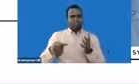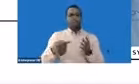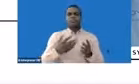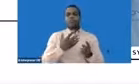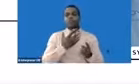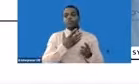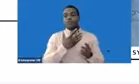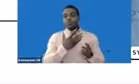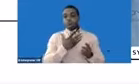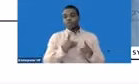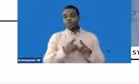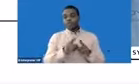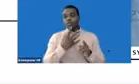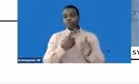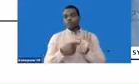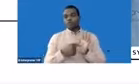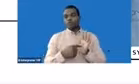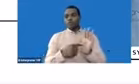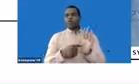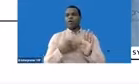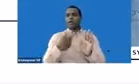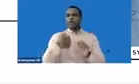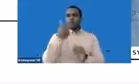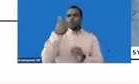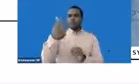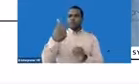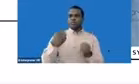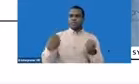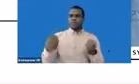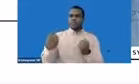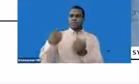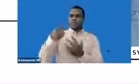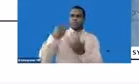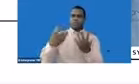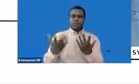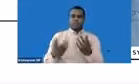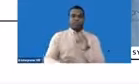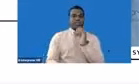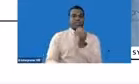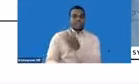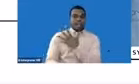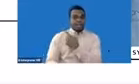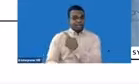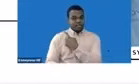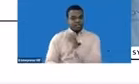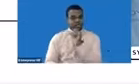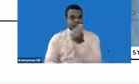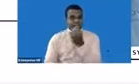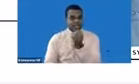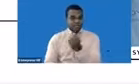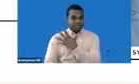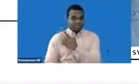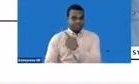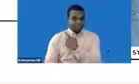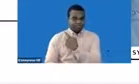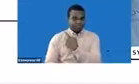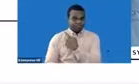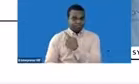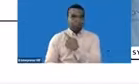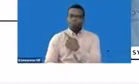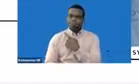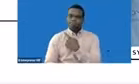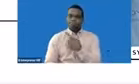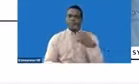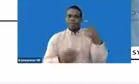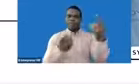a screenshot with a feedback page that has a website that has a